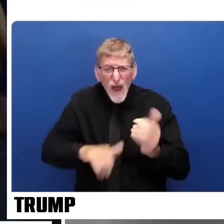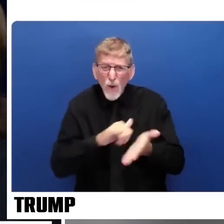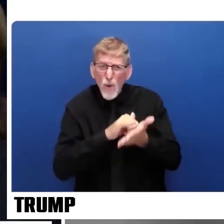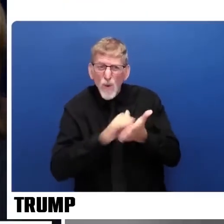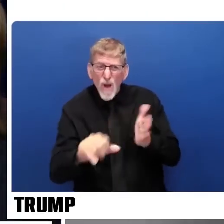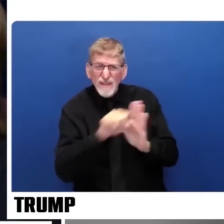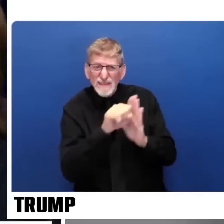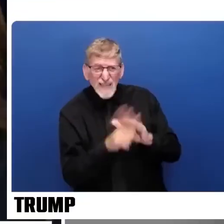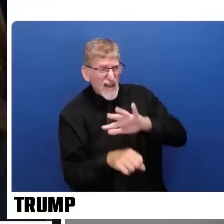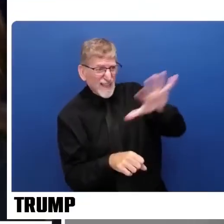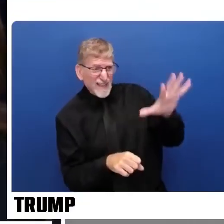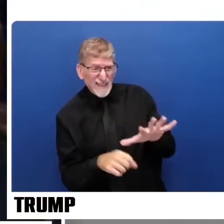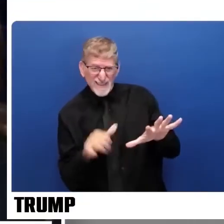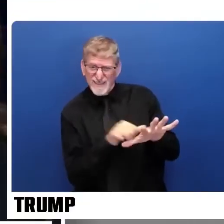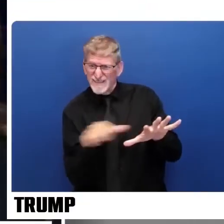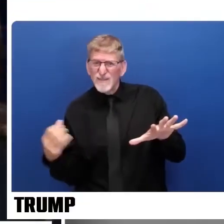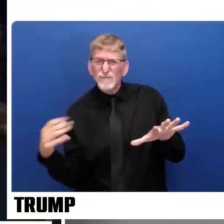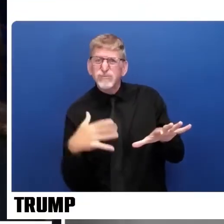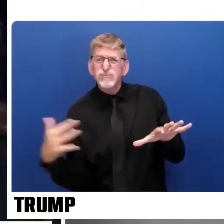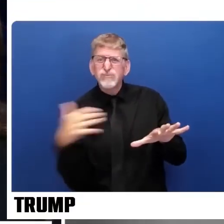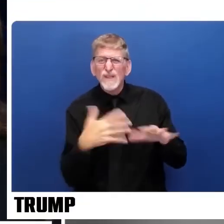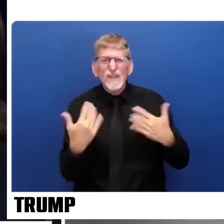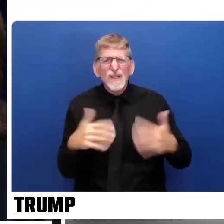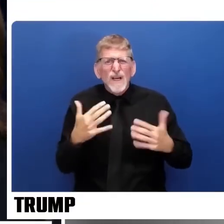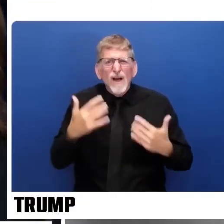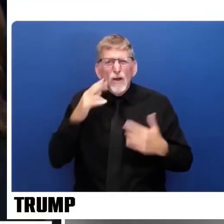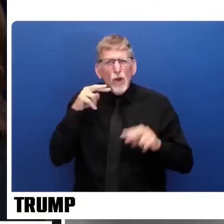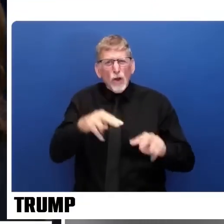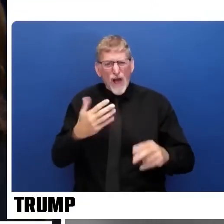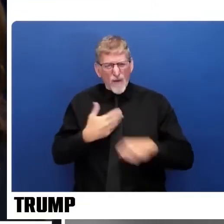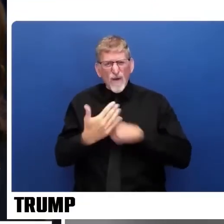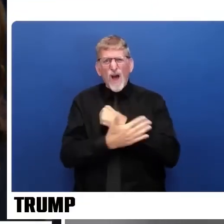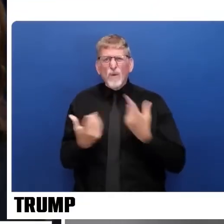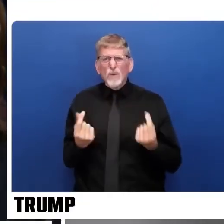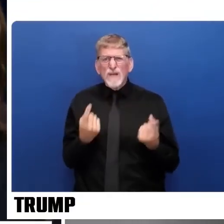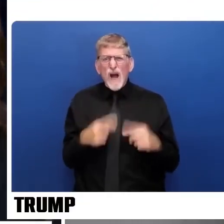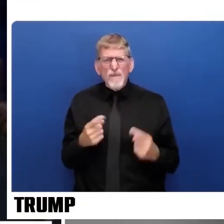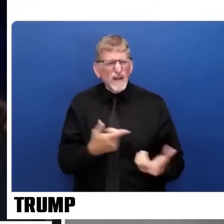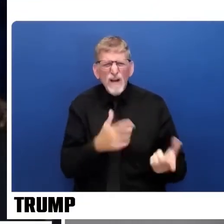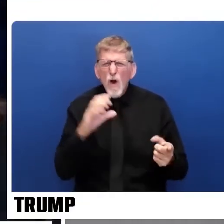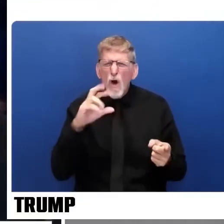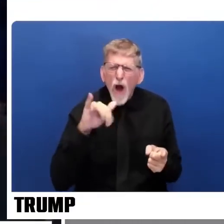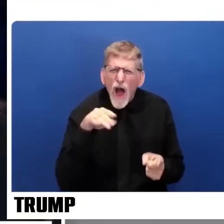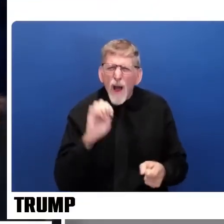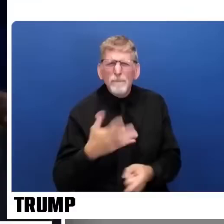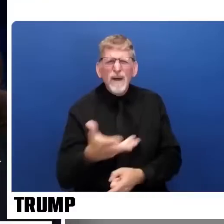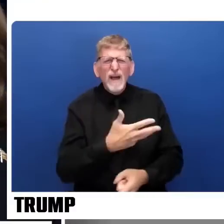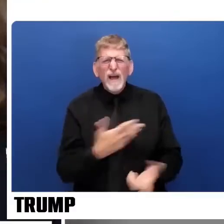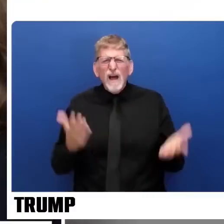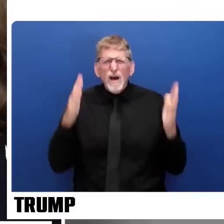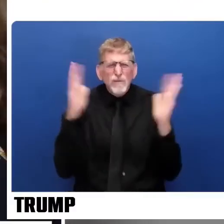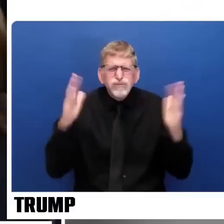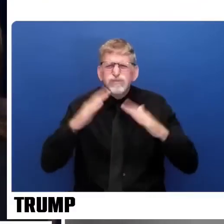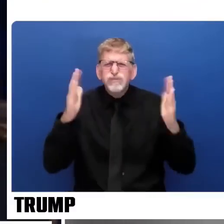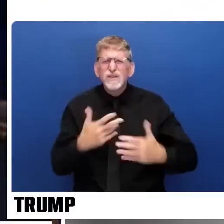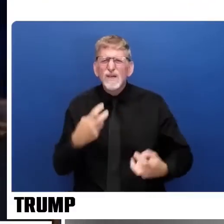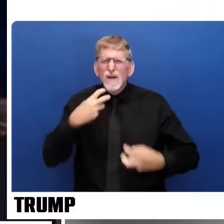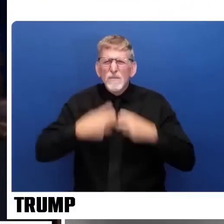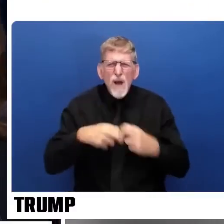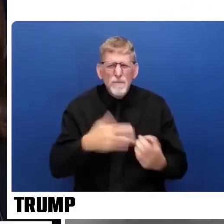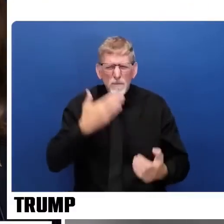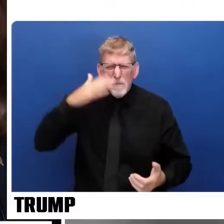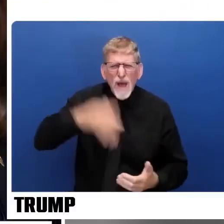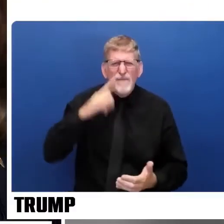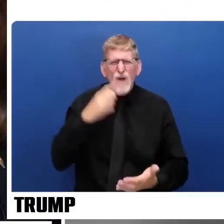doing to our country. They're criminals. Many of these people coming in are criminals. And that's bad for our economy, too. You know, you mentioned before, we'll talk